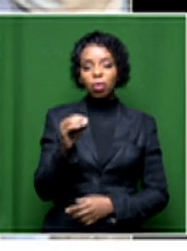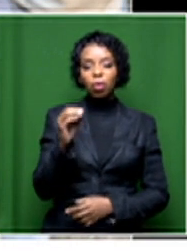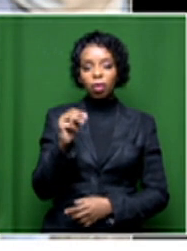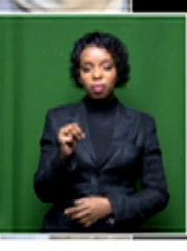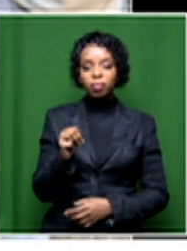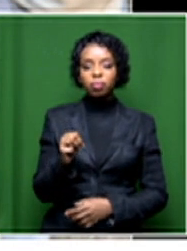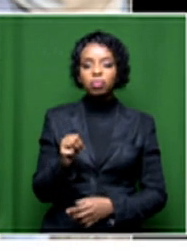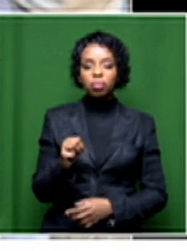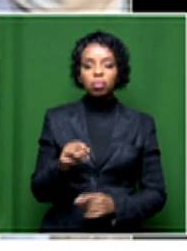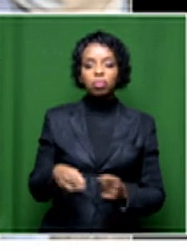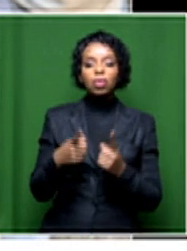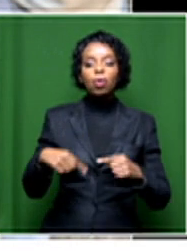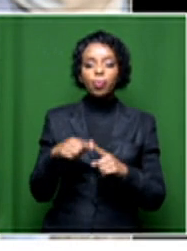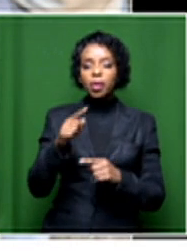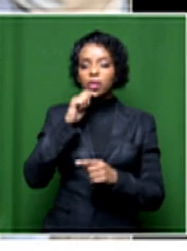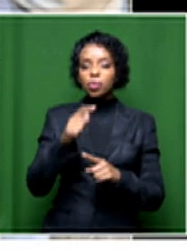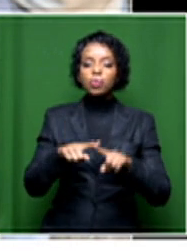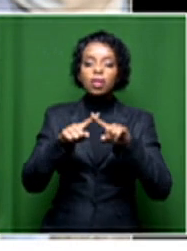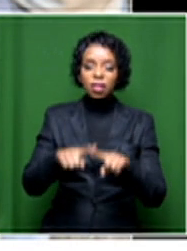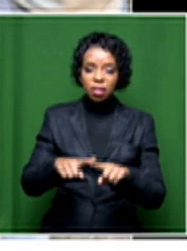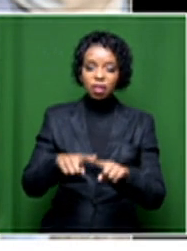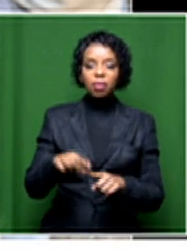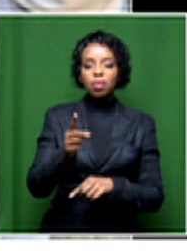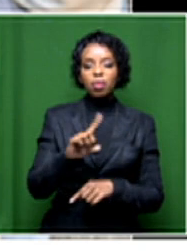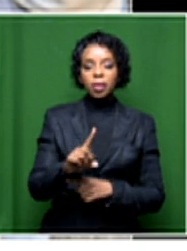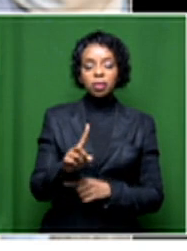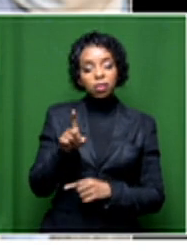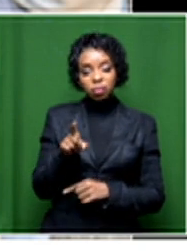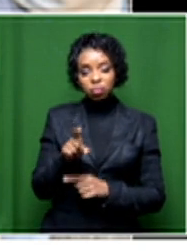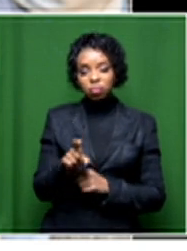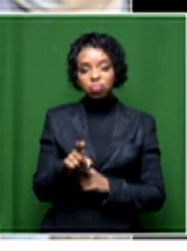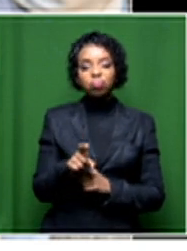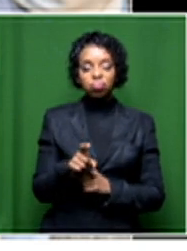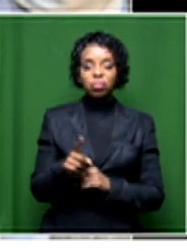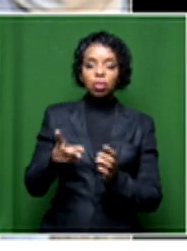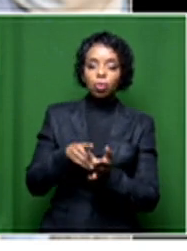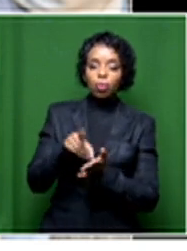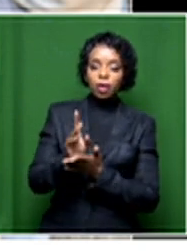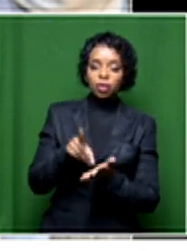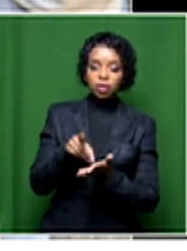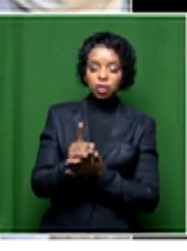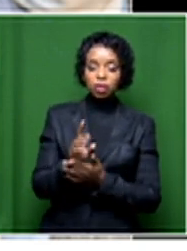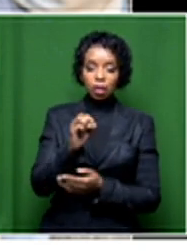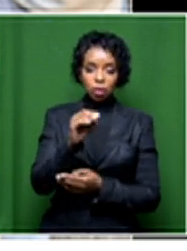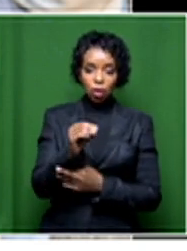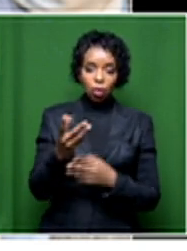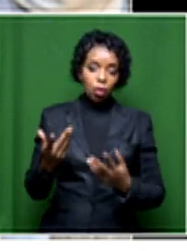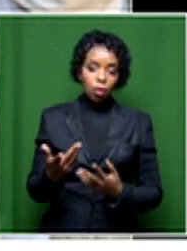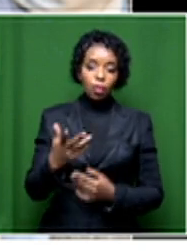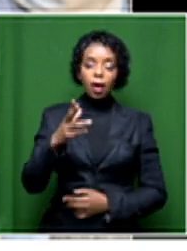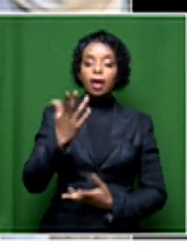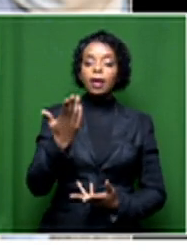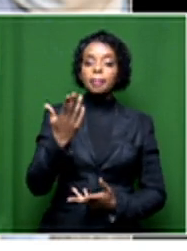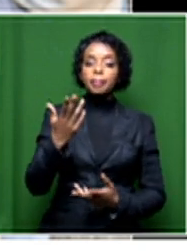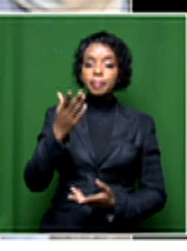are completely dependent on donations, so we are contacting non-profits, big funds to help